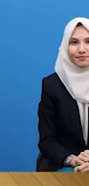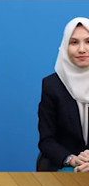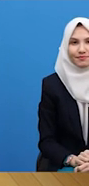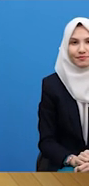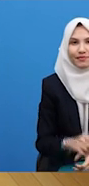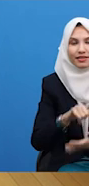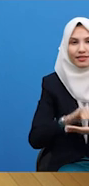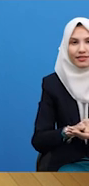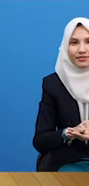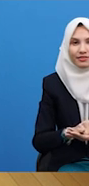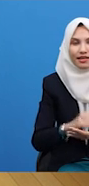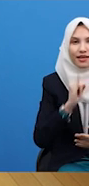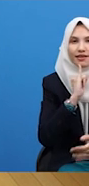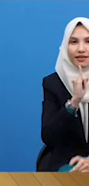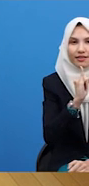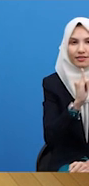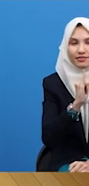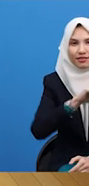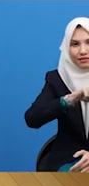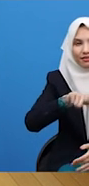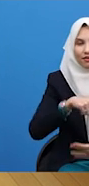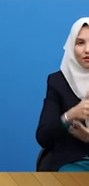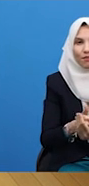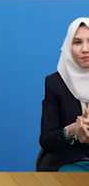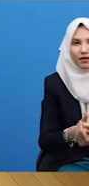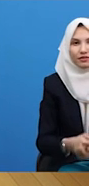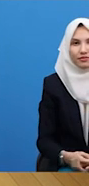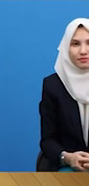This is all part and parcel of life.